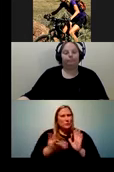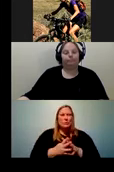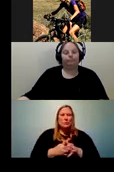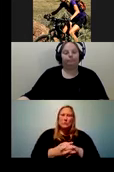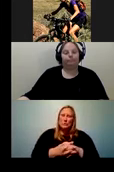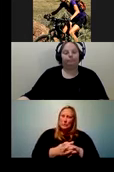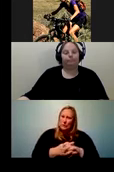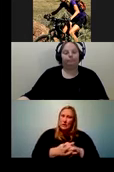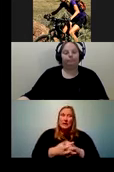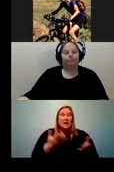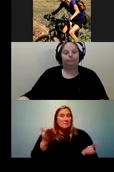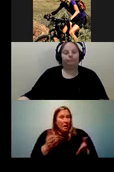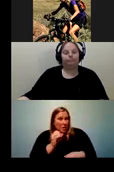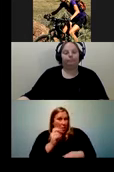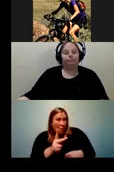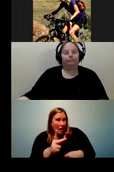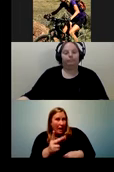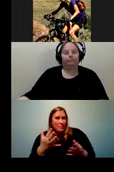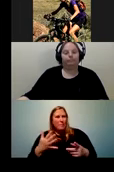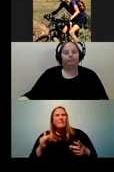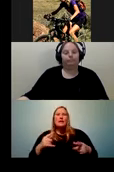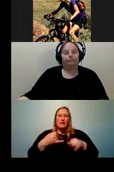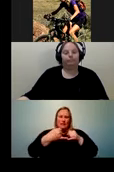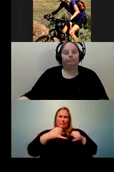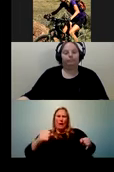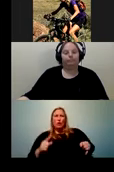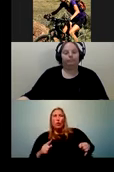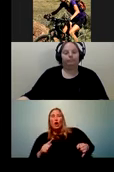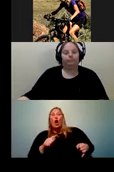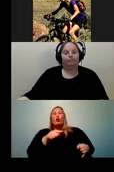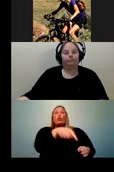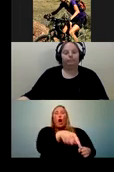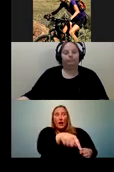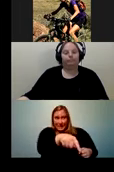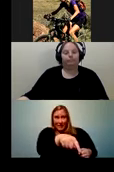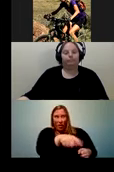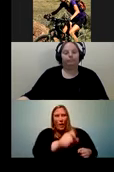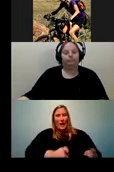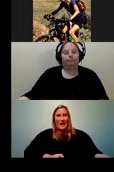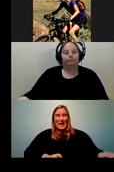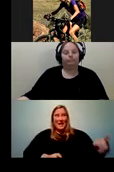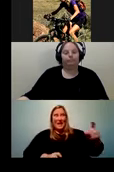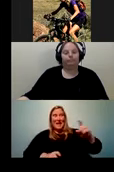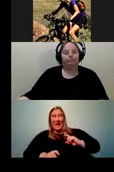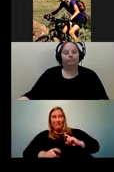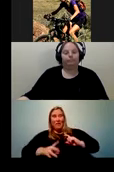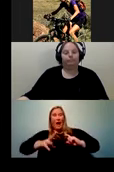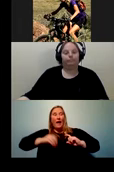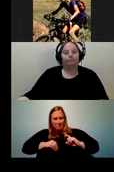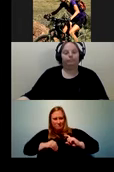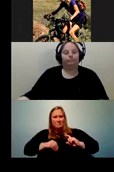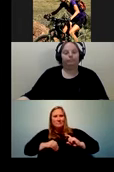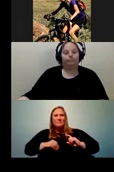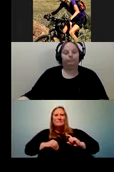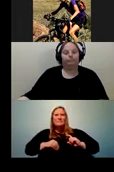but it may be okay. It may be a boundary crossing or accepting a small gift. Any of these boundary crossings, make sure that you check